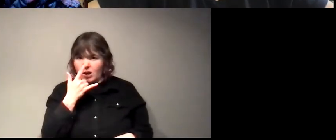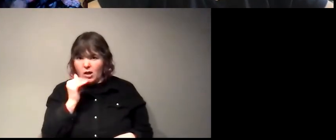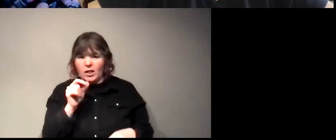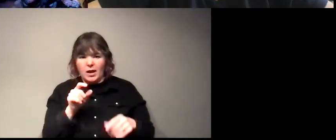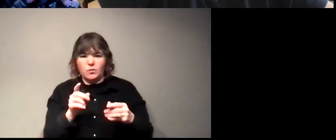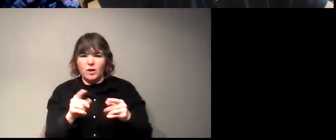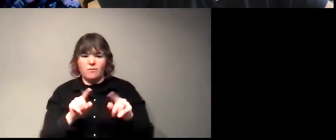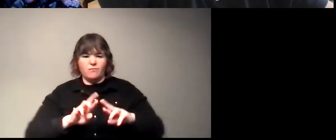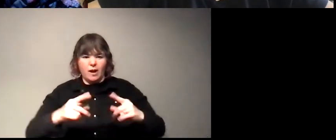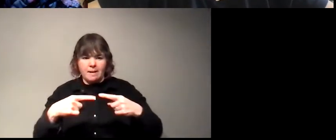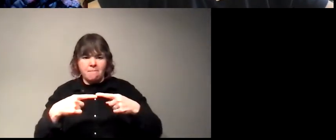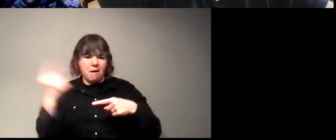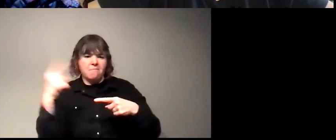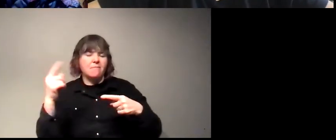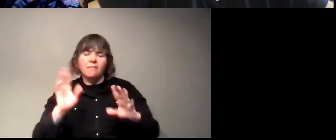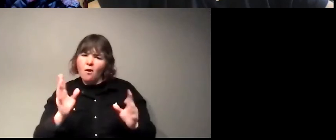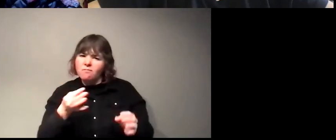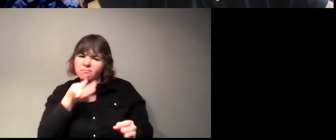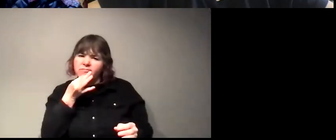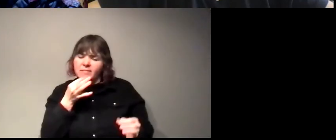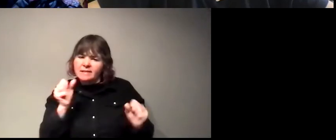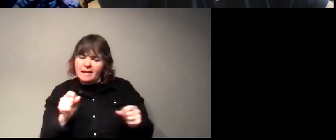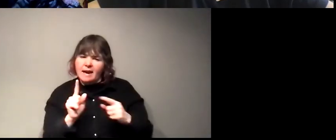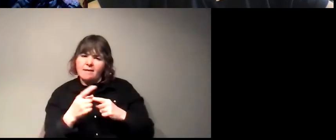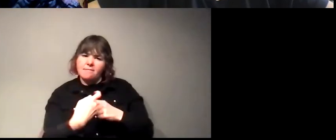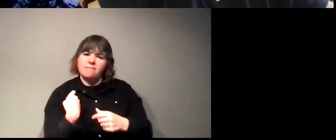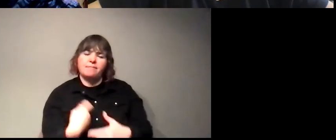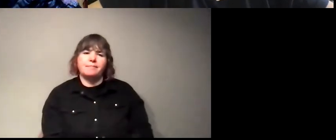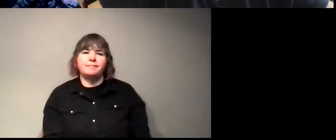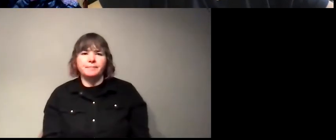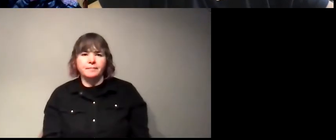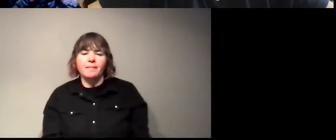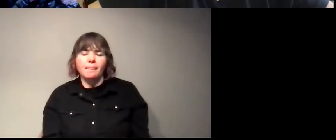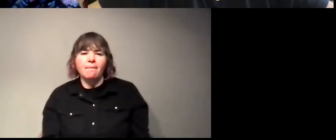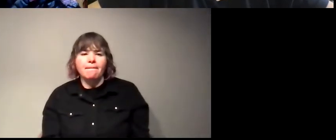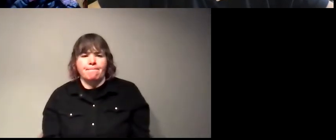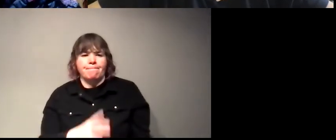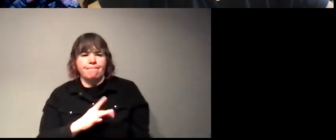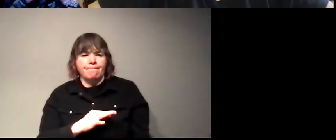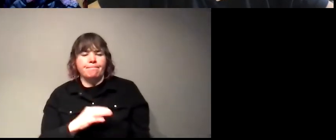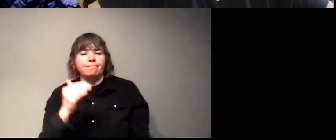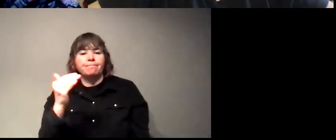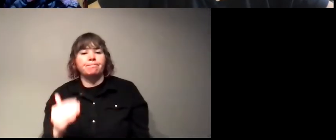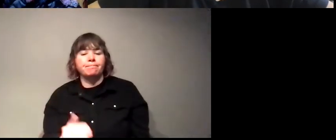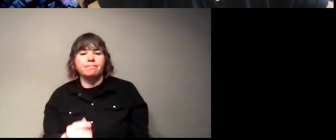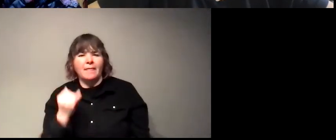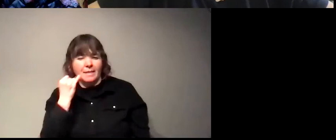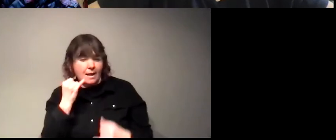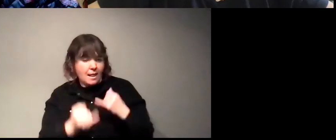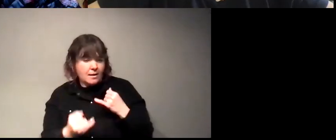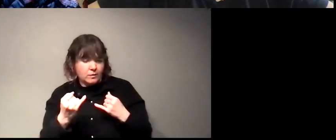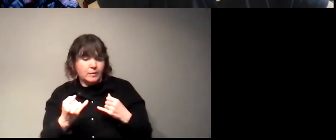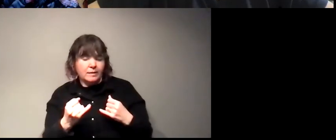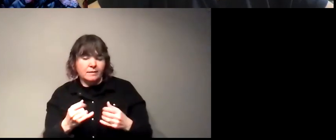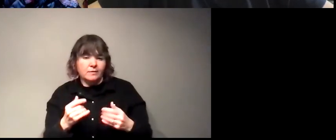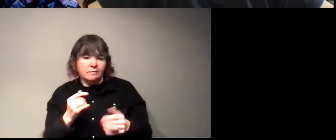half, but they can manage it. It's pretty wild. That's super cool. Yeah. The next question, and I think the last question we're going to have time